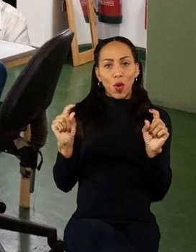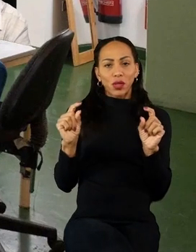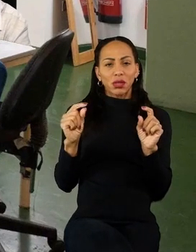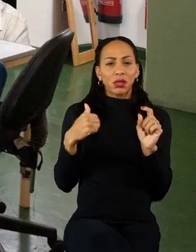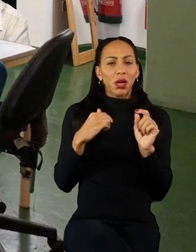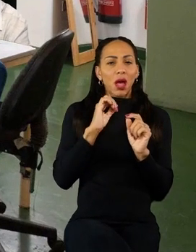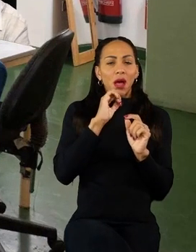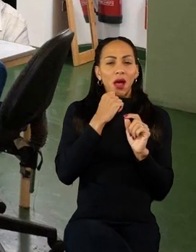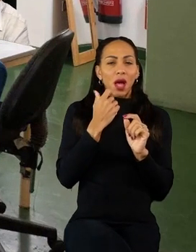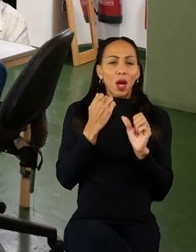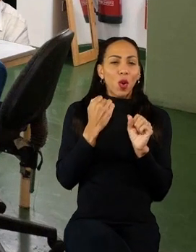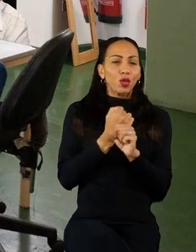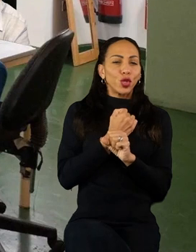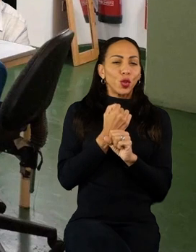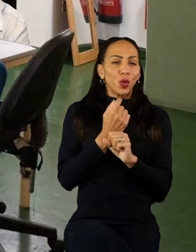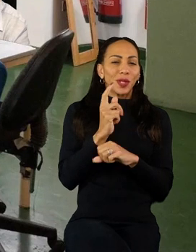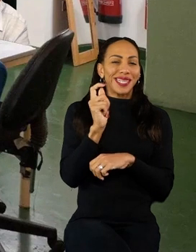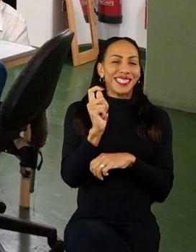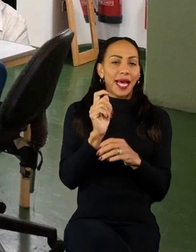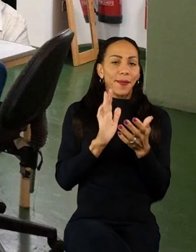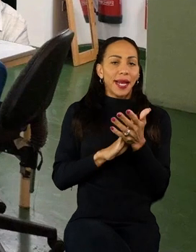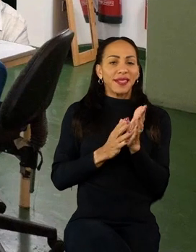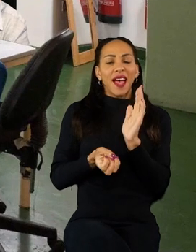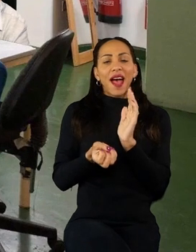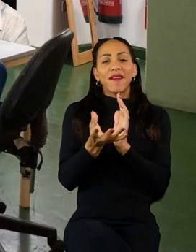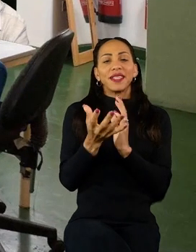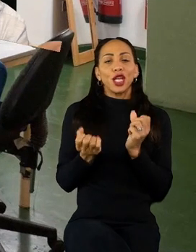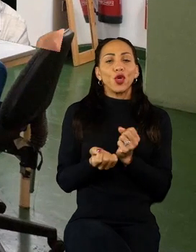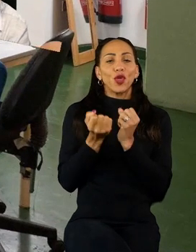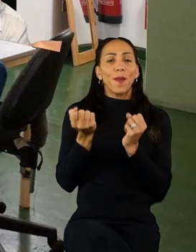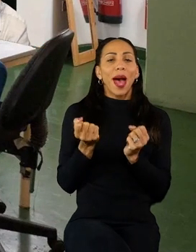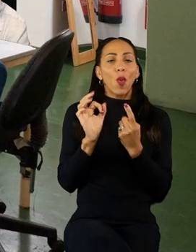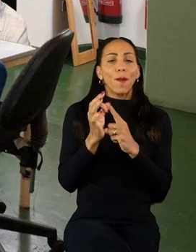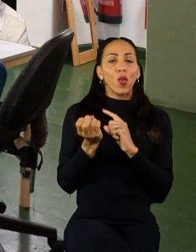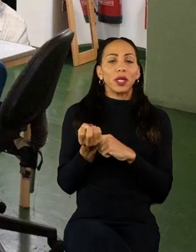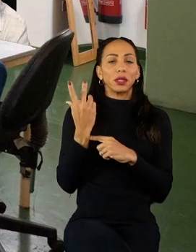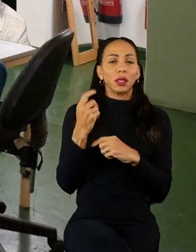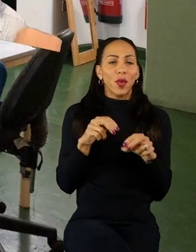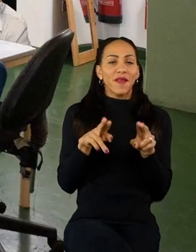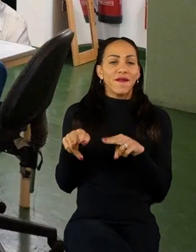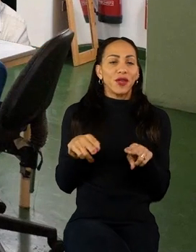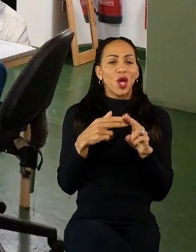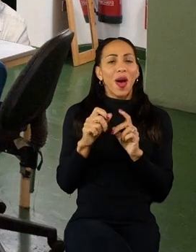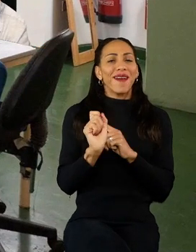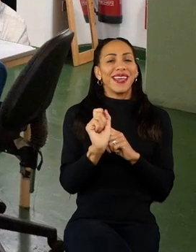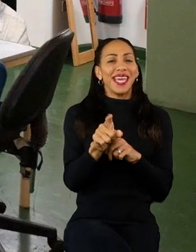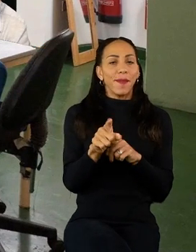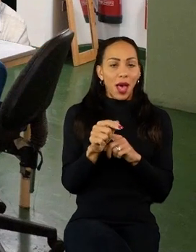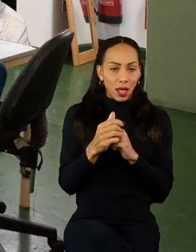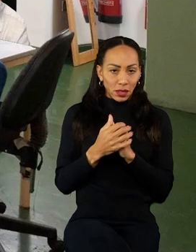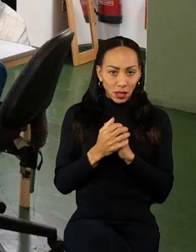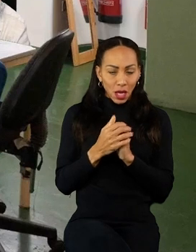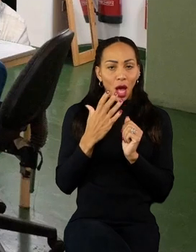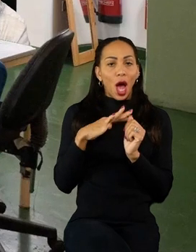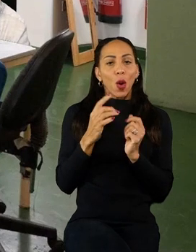just in my little spot, I won't do 10 minutes, but I just sent you a PowerPoint with